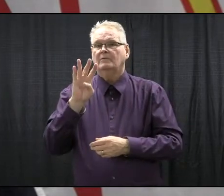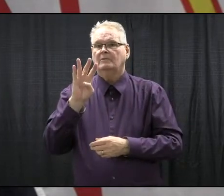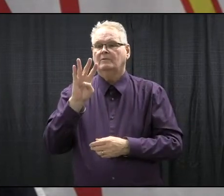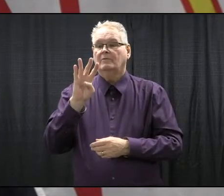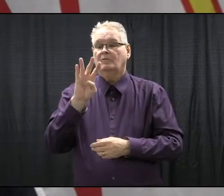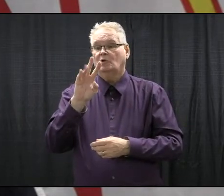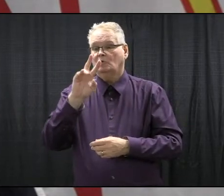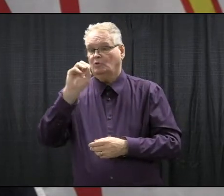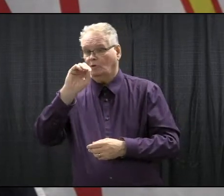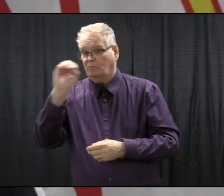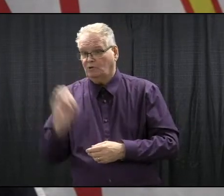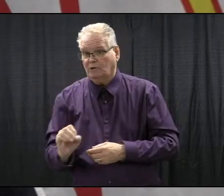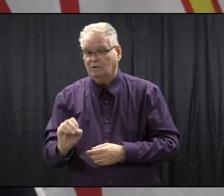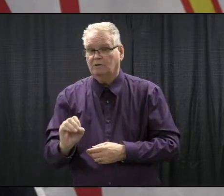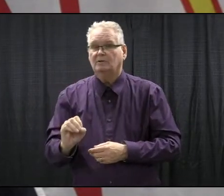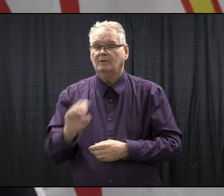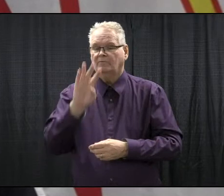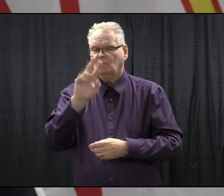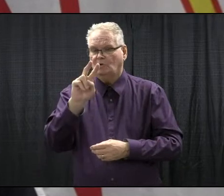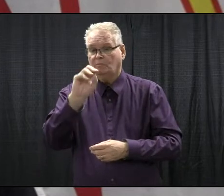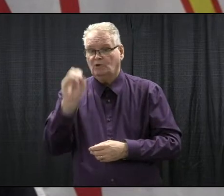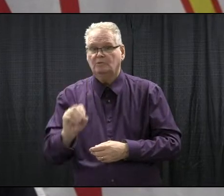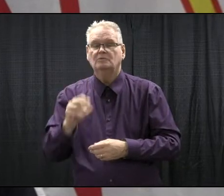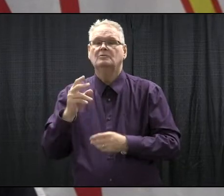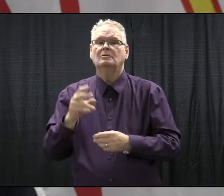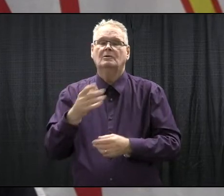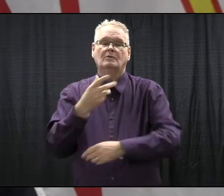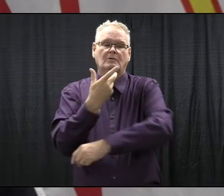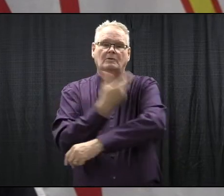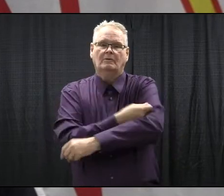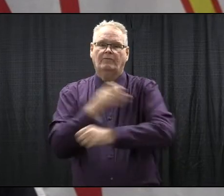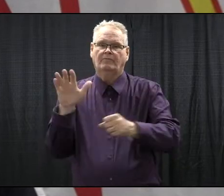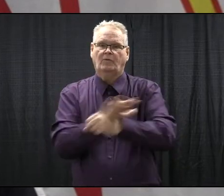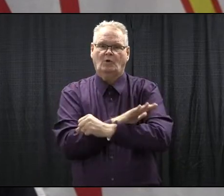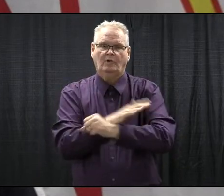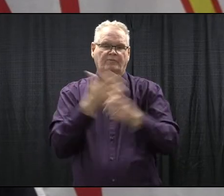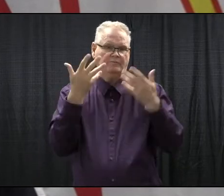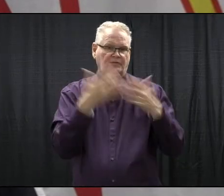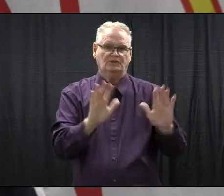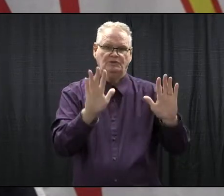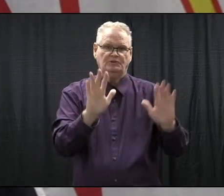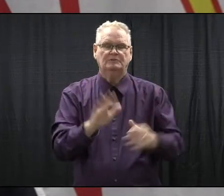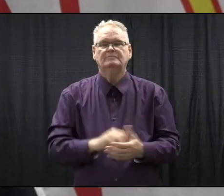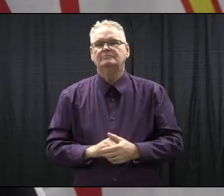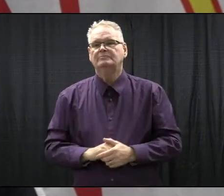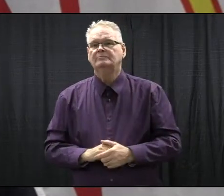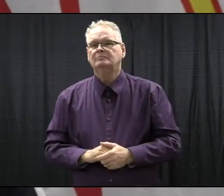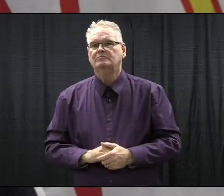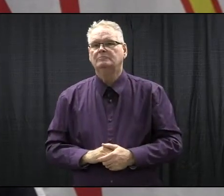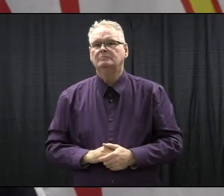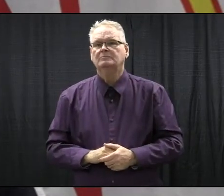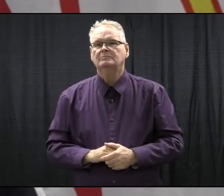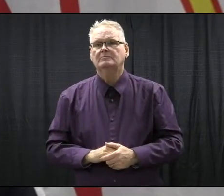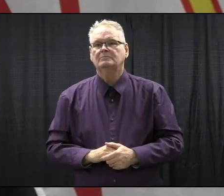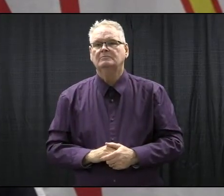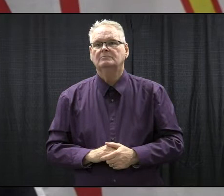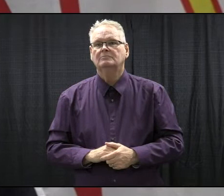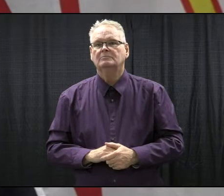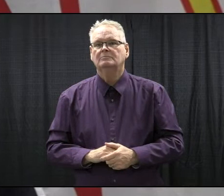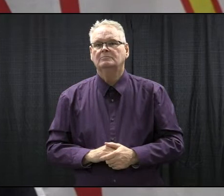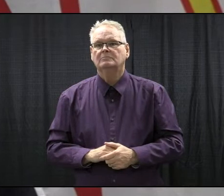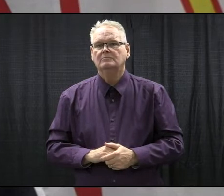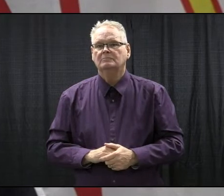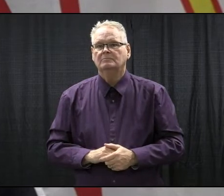vaccine, and now that individuals can receive their second dose at a minimum of 28 days after their first dose,